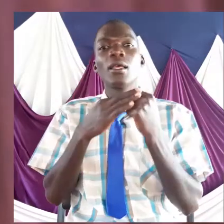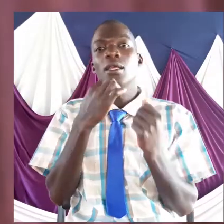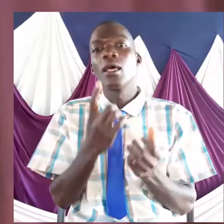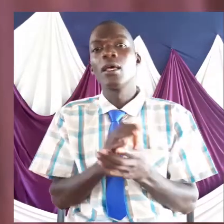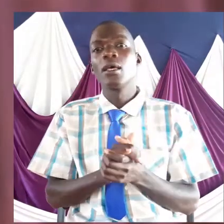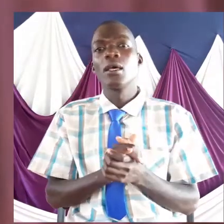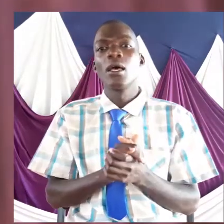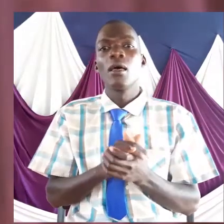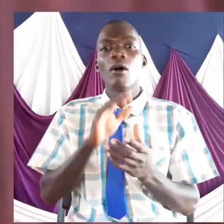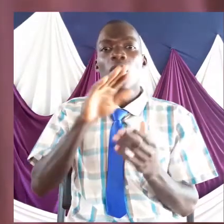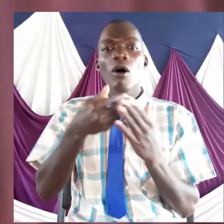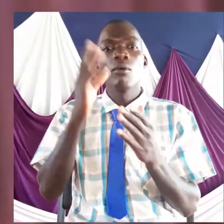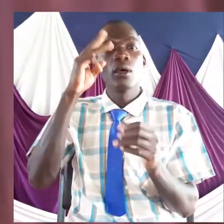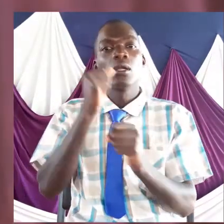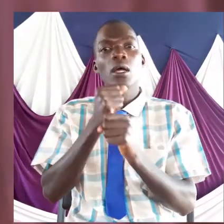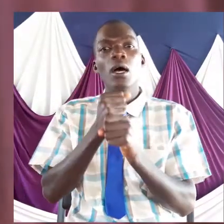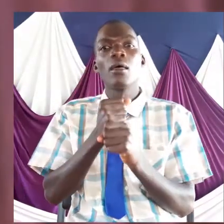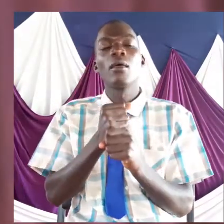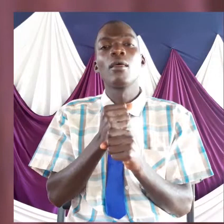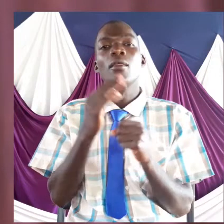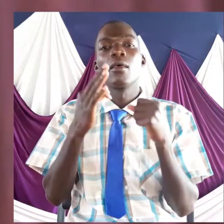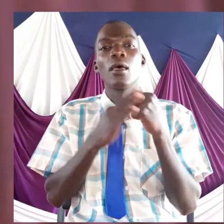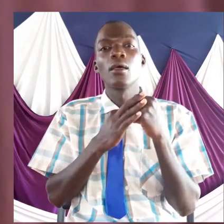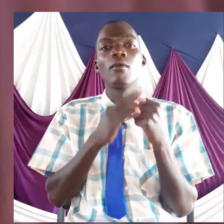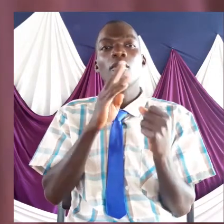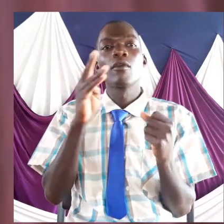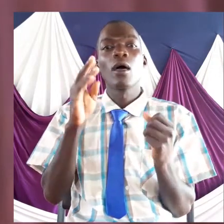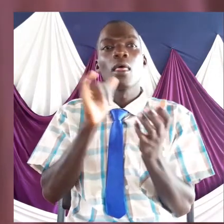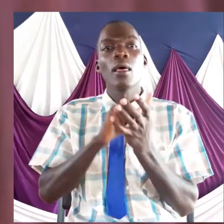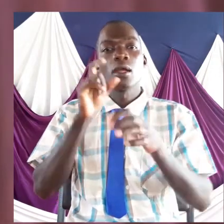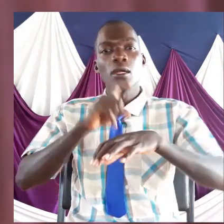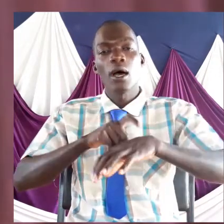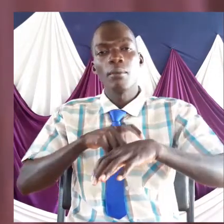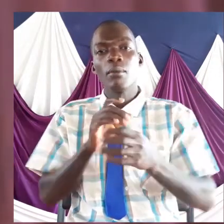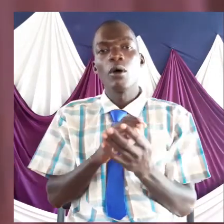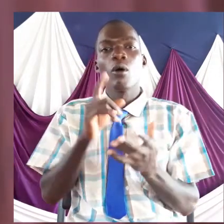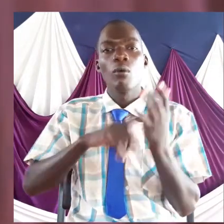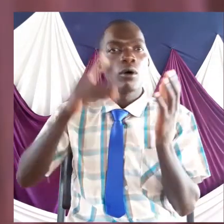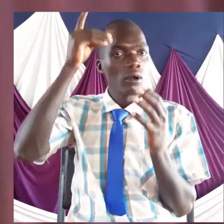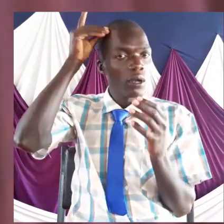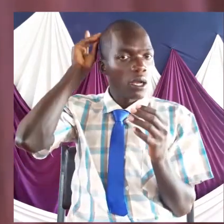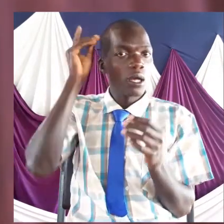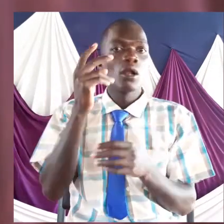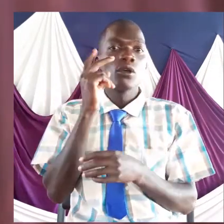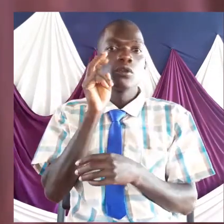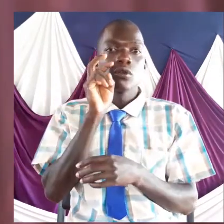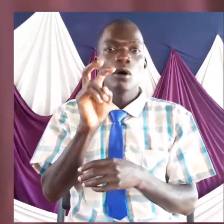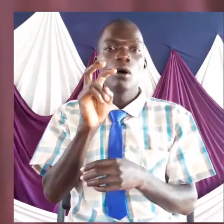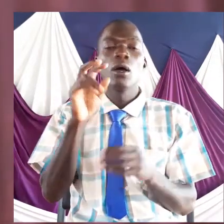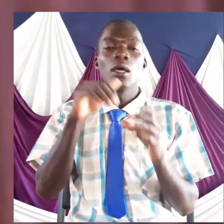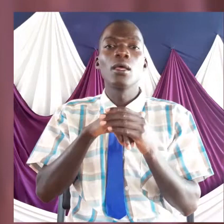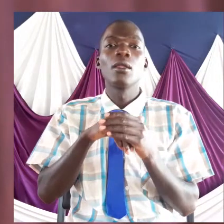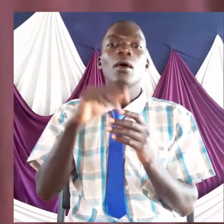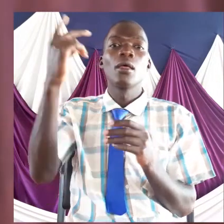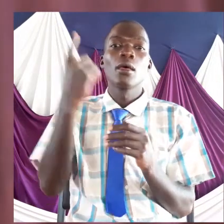sanctuary, began in 1844. Yes. From that time, what Daniel saw is the second advent of